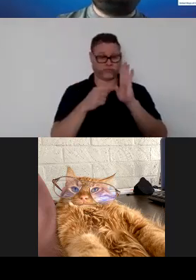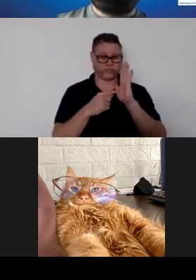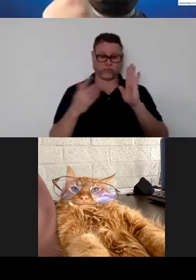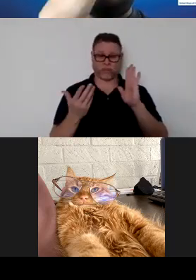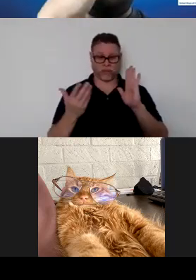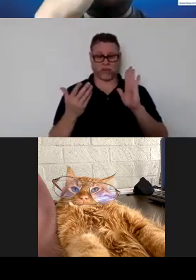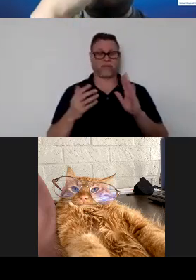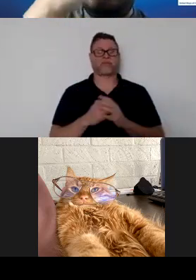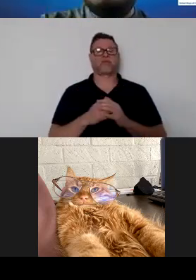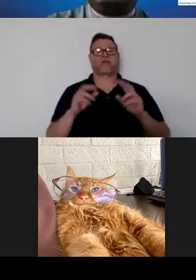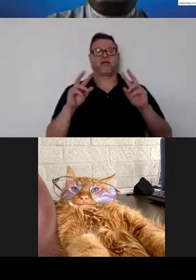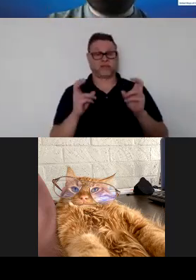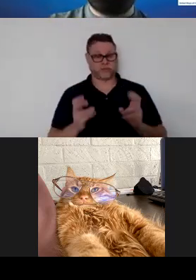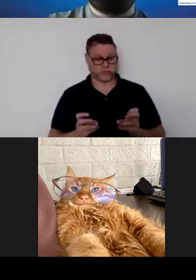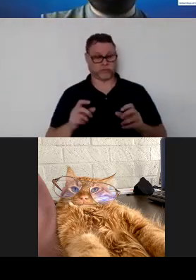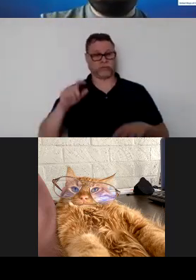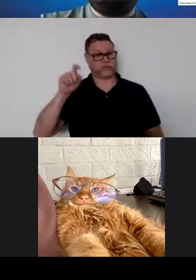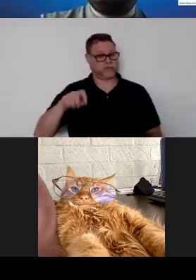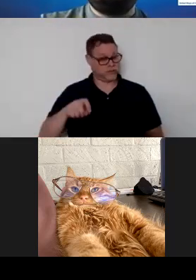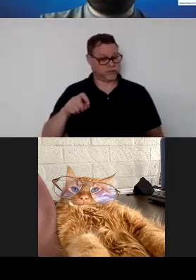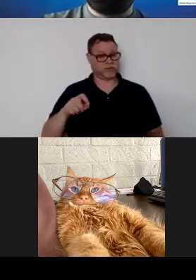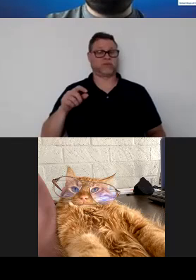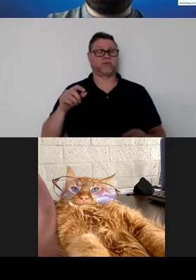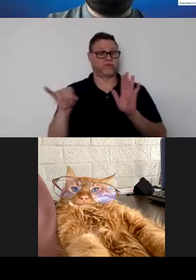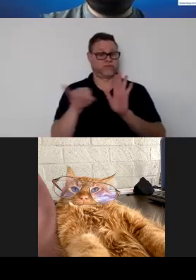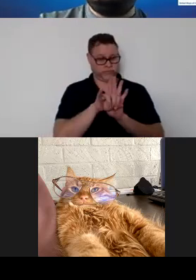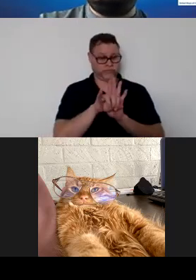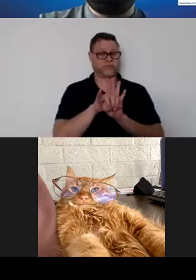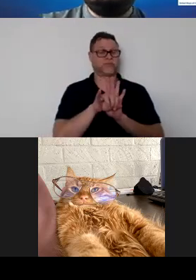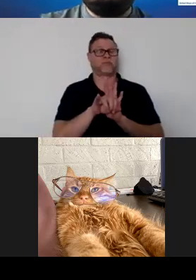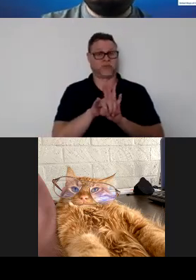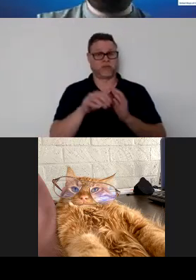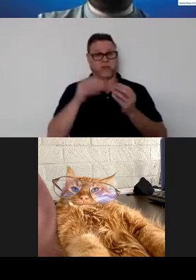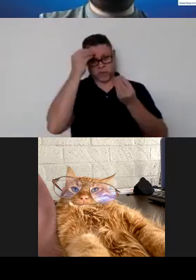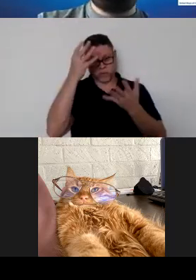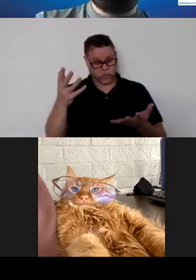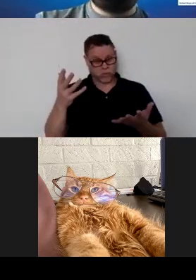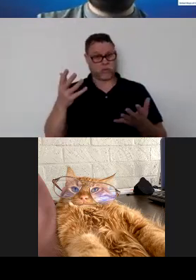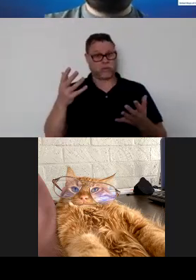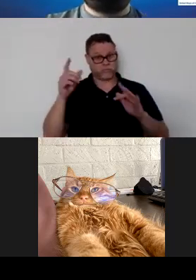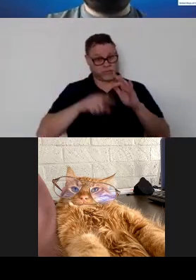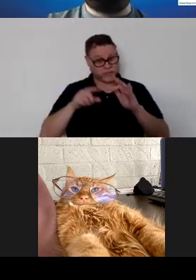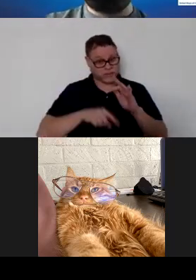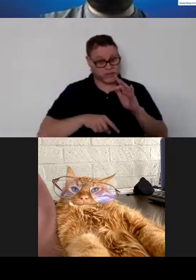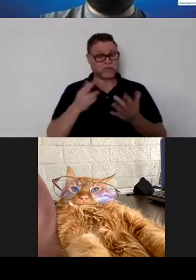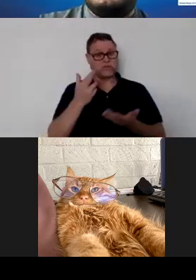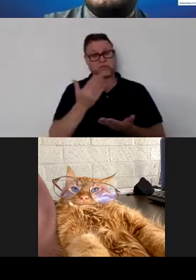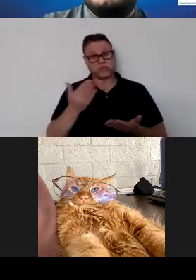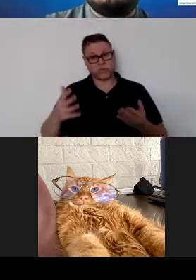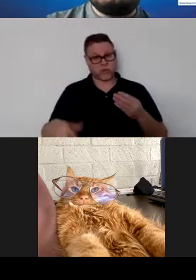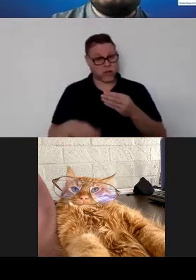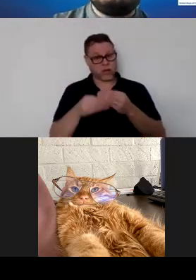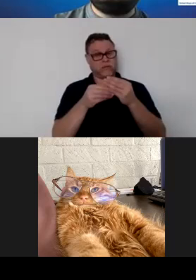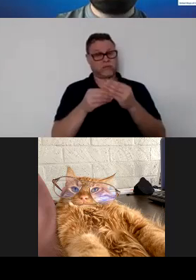Once these needs are identified, collaboratives will strategically discuss whether important information is missing and what resource or services will be most